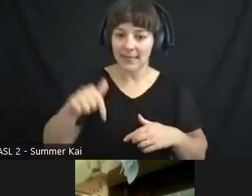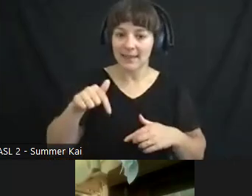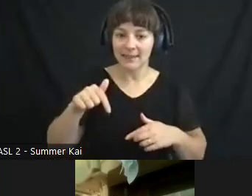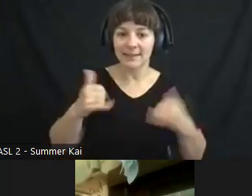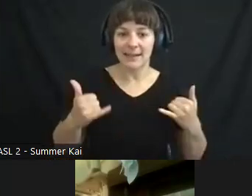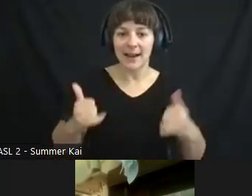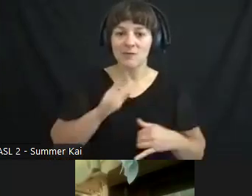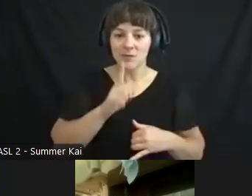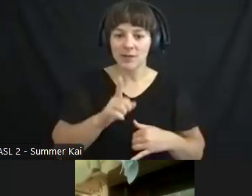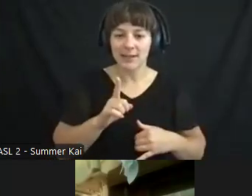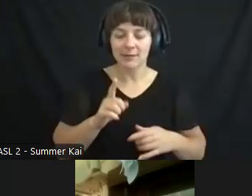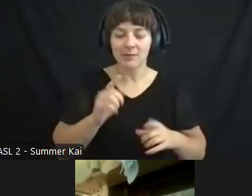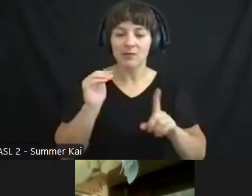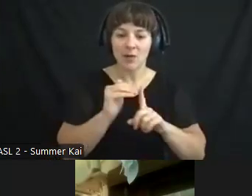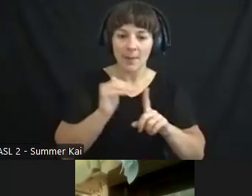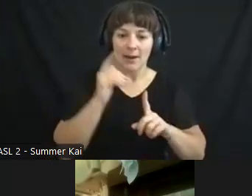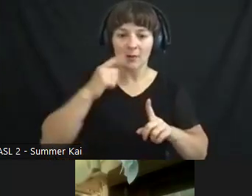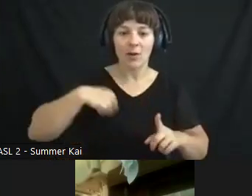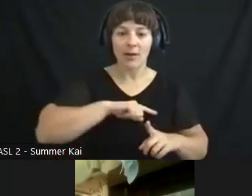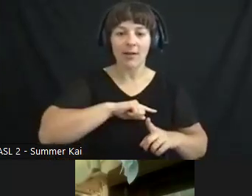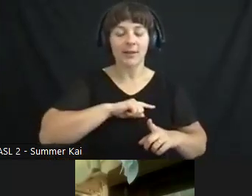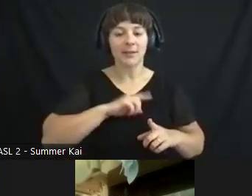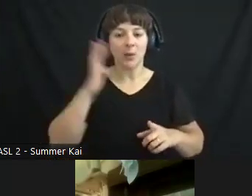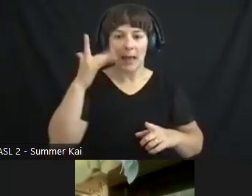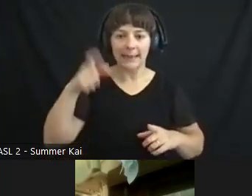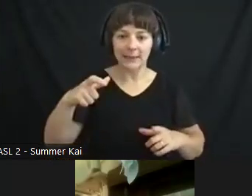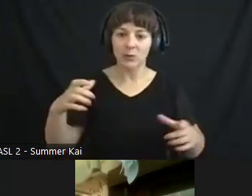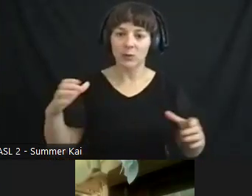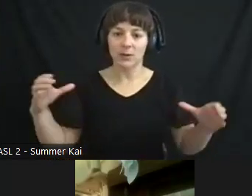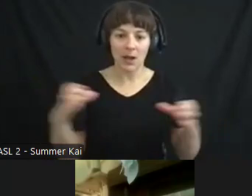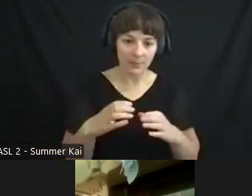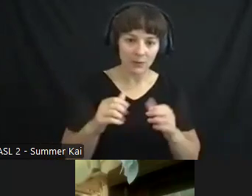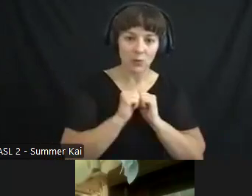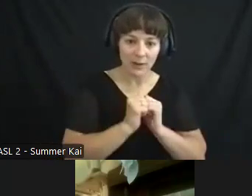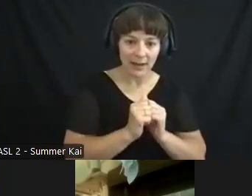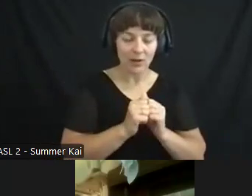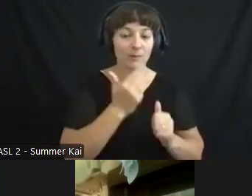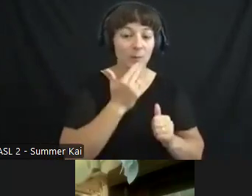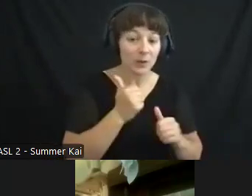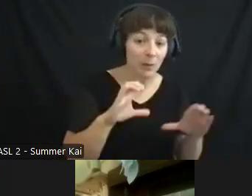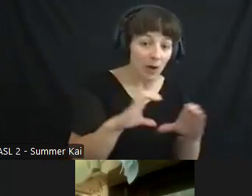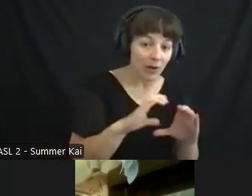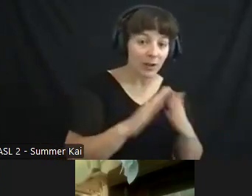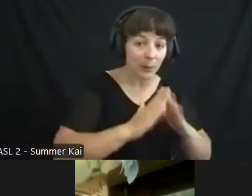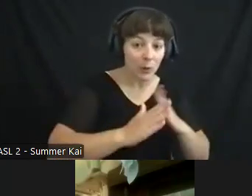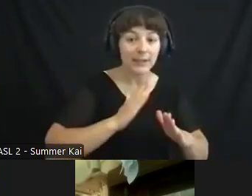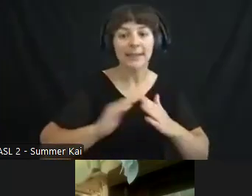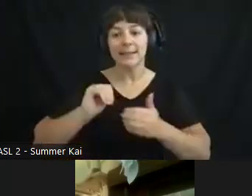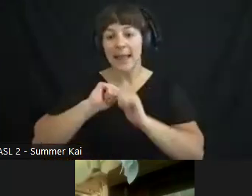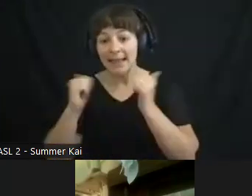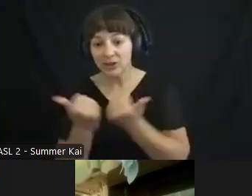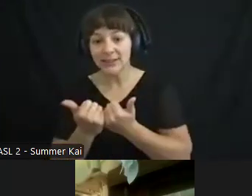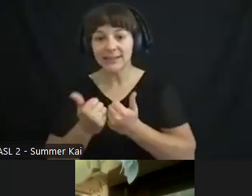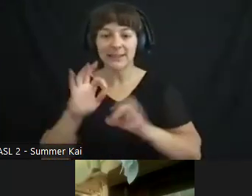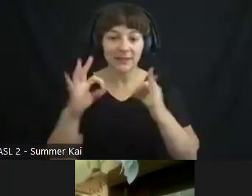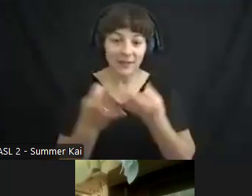how important it is for us to come together as small communities, as families, as agencies, and then